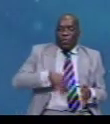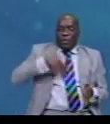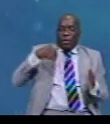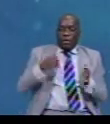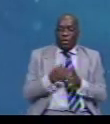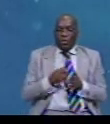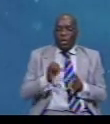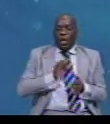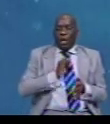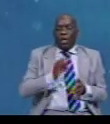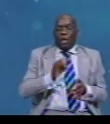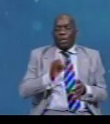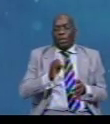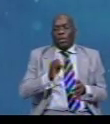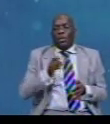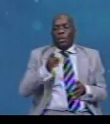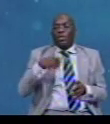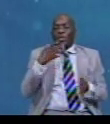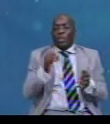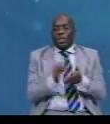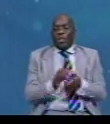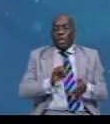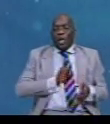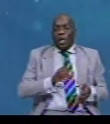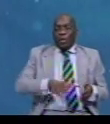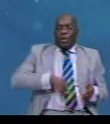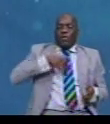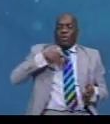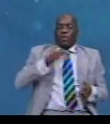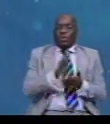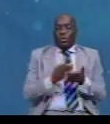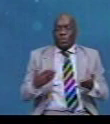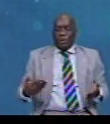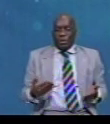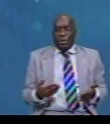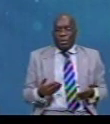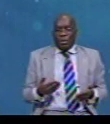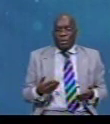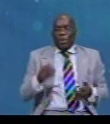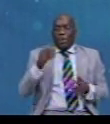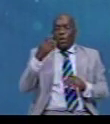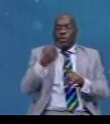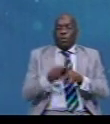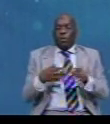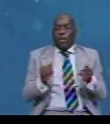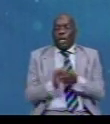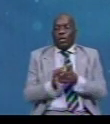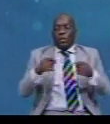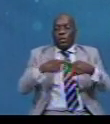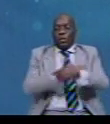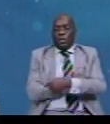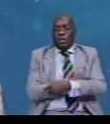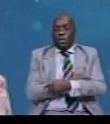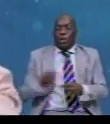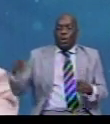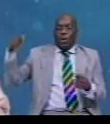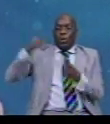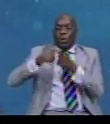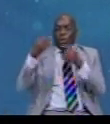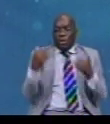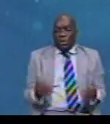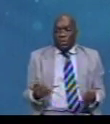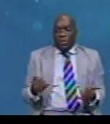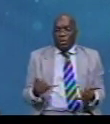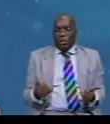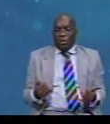said, I'm feeling something. That I will tell you something. From that Thursday till now, within all that time,